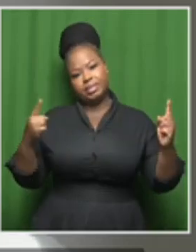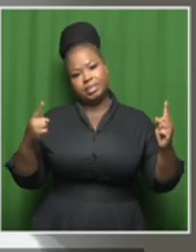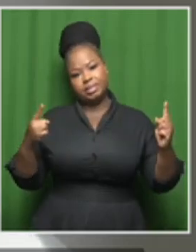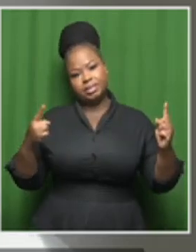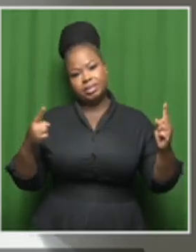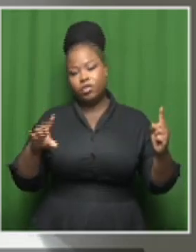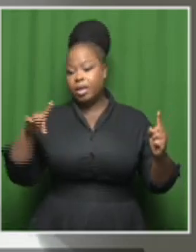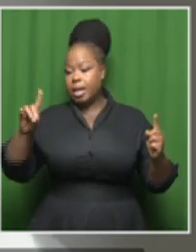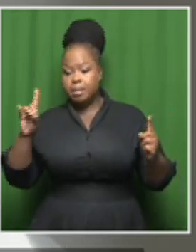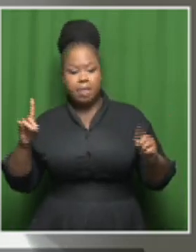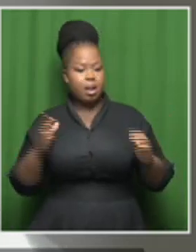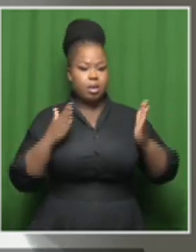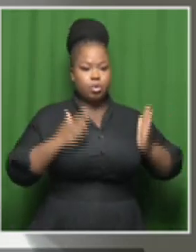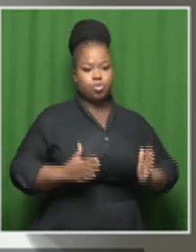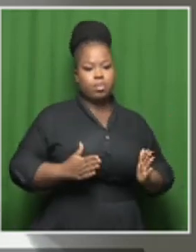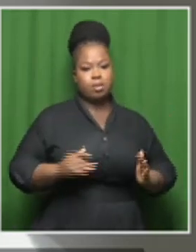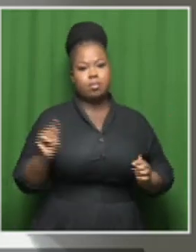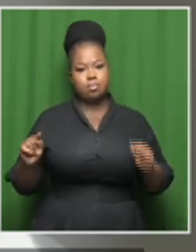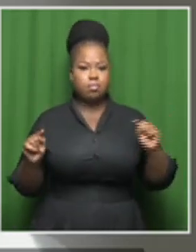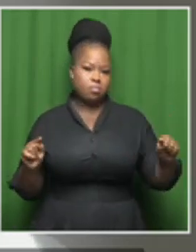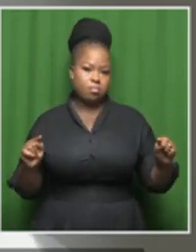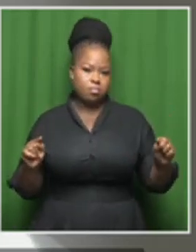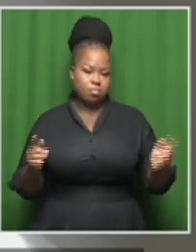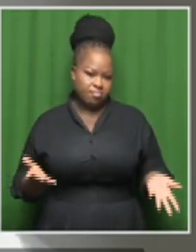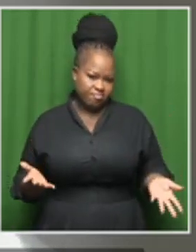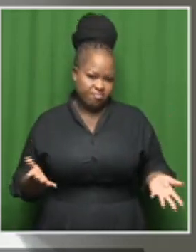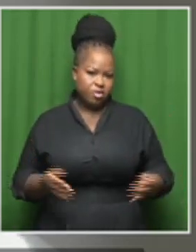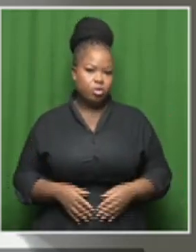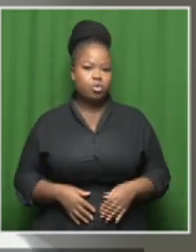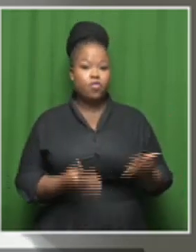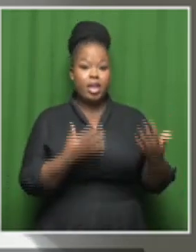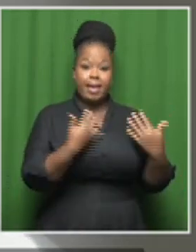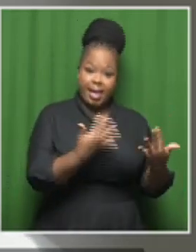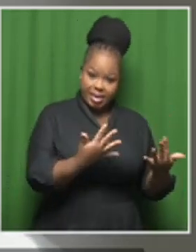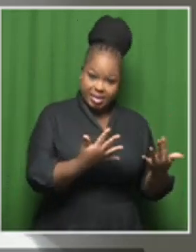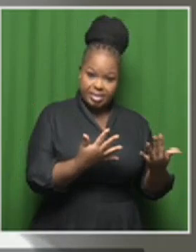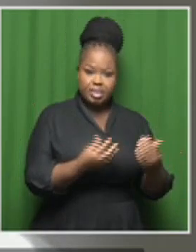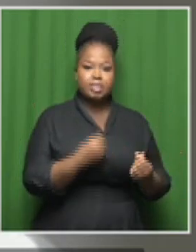diseases affecting two very different groups. Hand, foot, and mouth